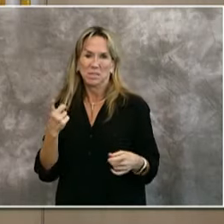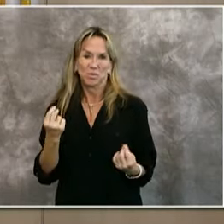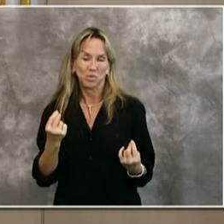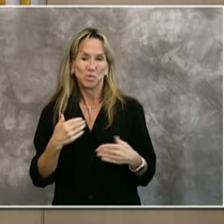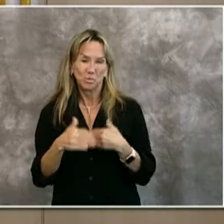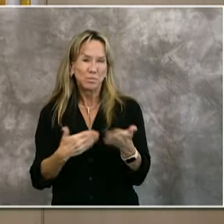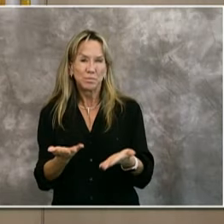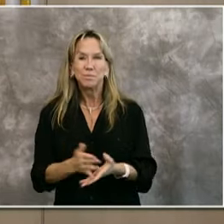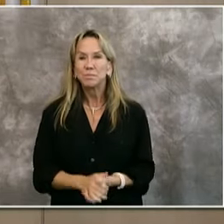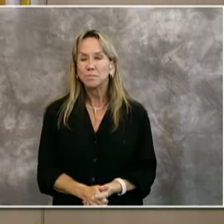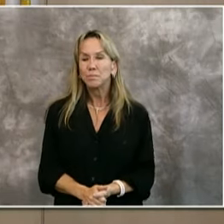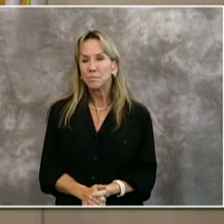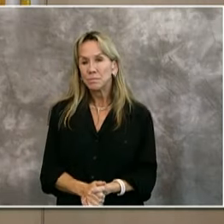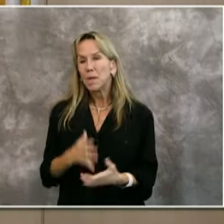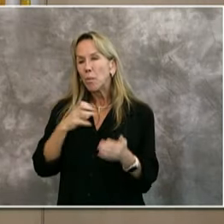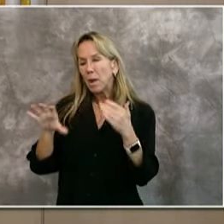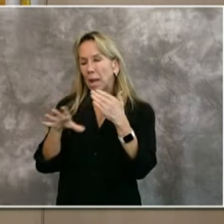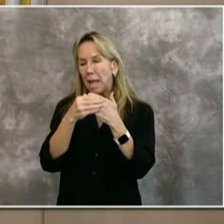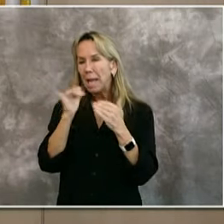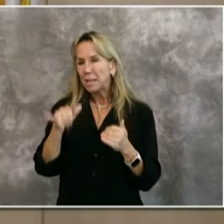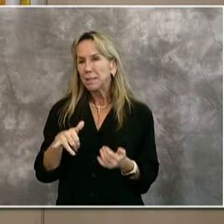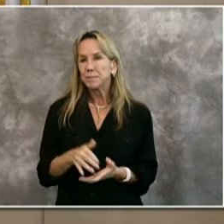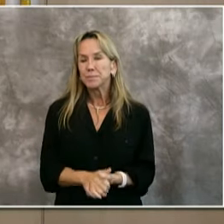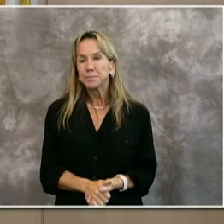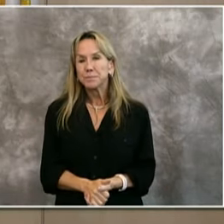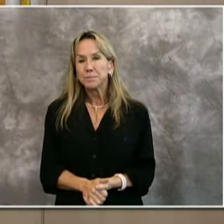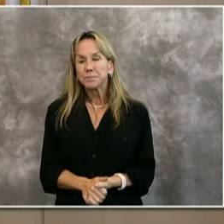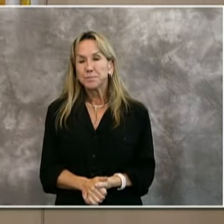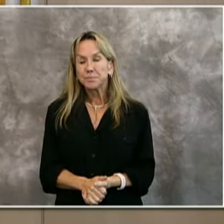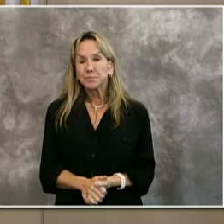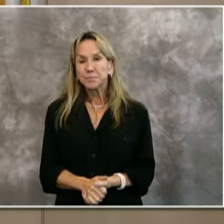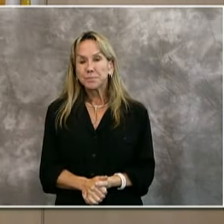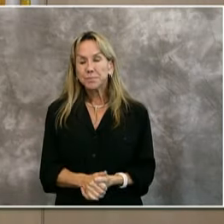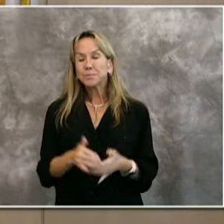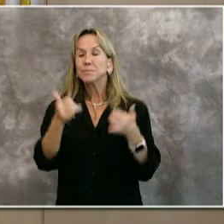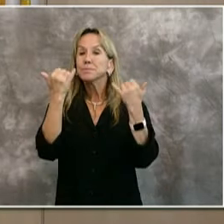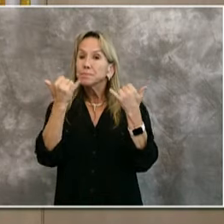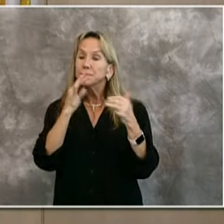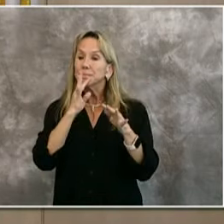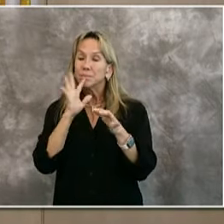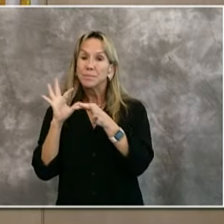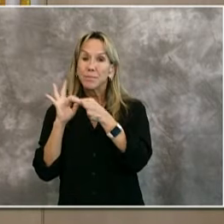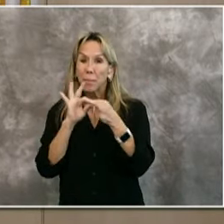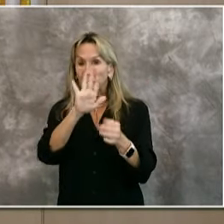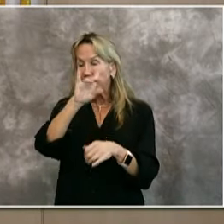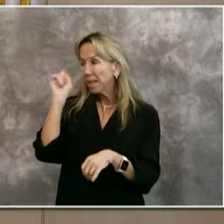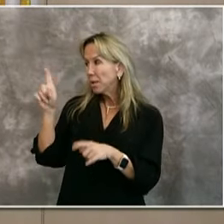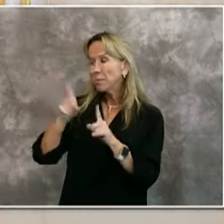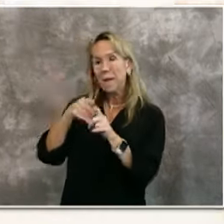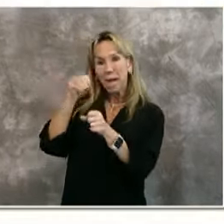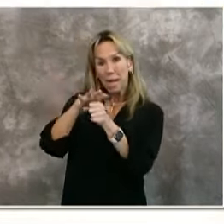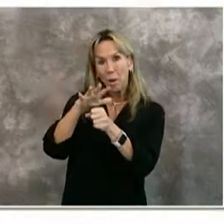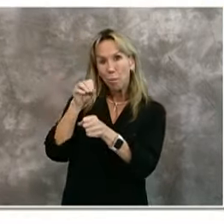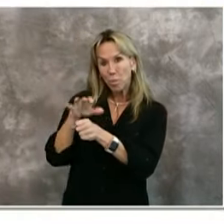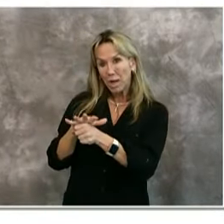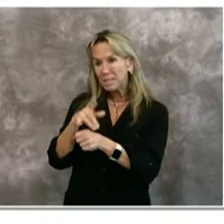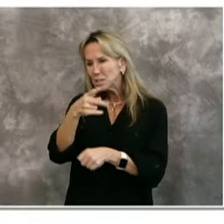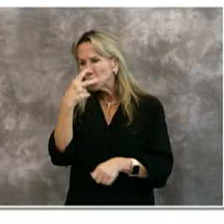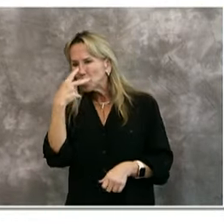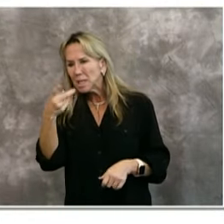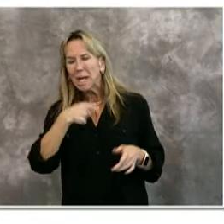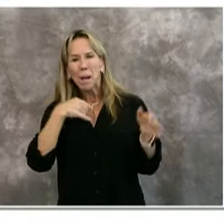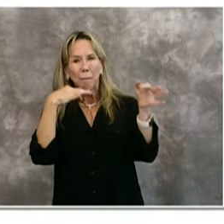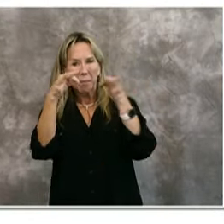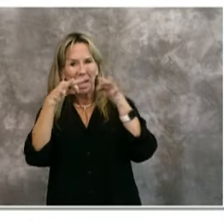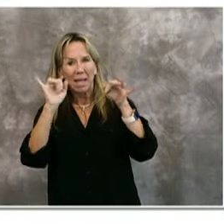So just wanted to add that additional information. Now, as it relates to the outbreaks, you can see here, and I